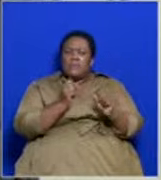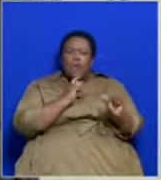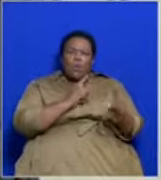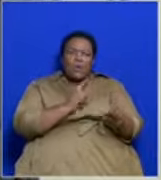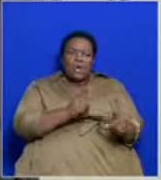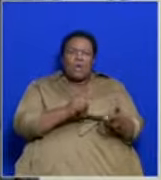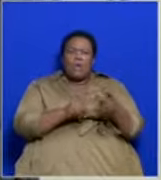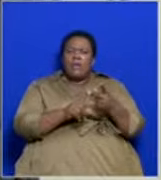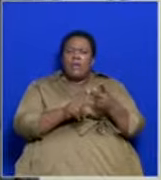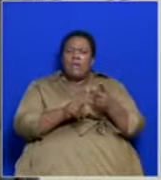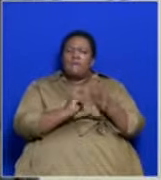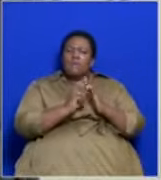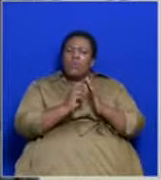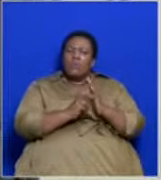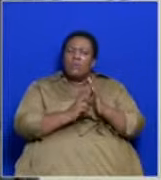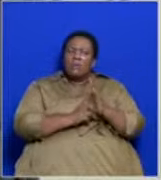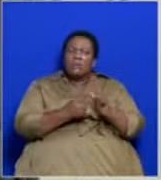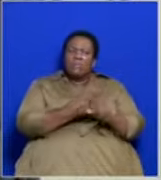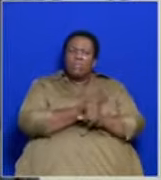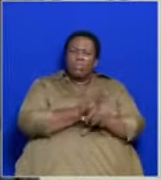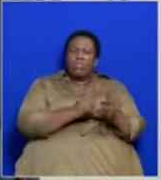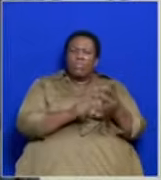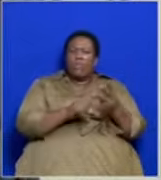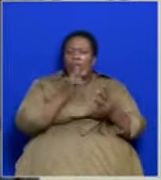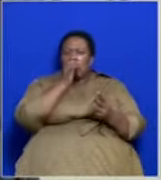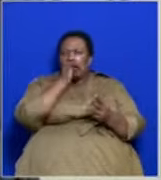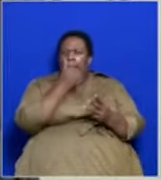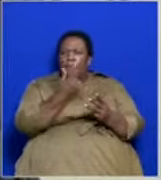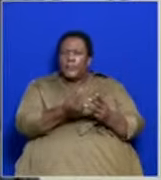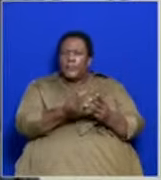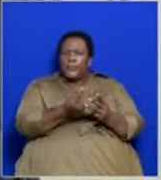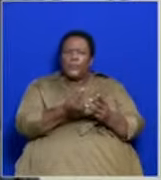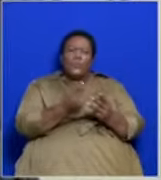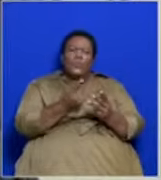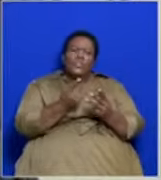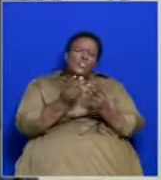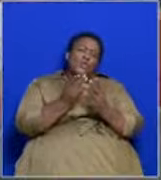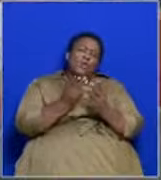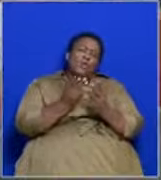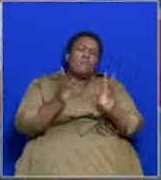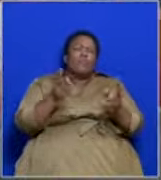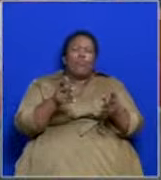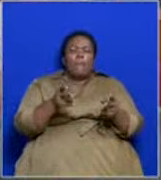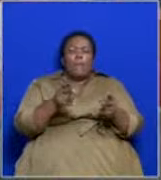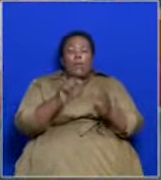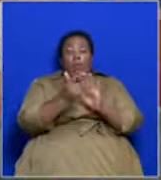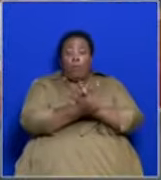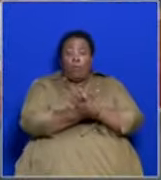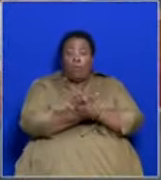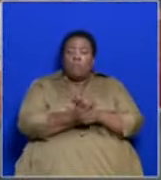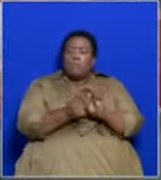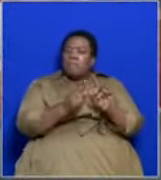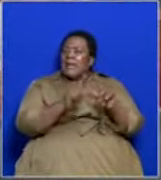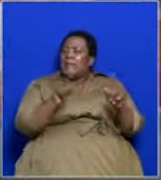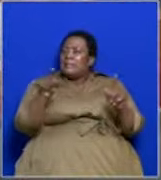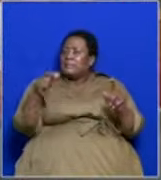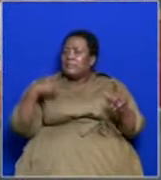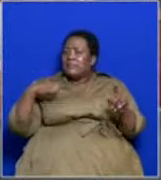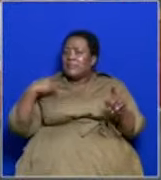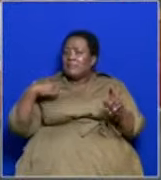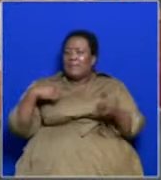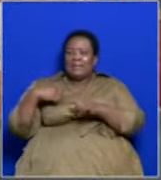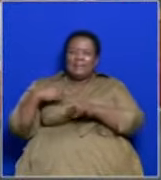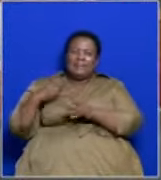a crime in terms of common law. So in terms of municipality, it's very, very difficult with their